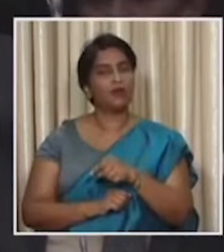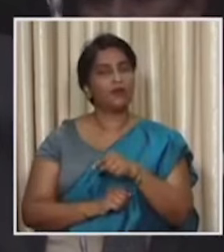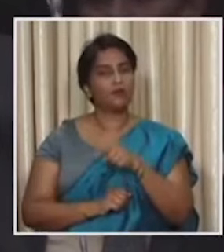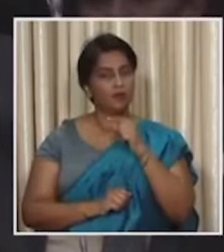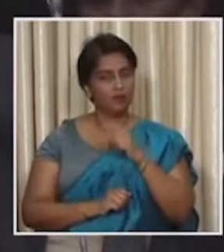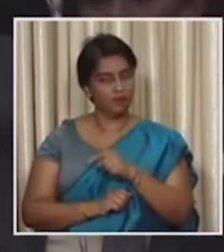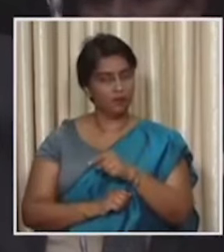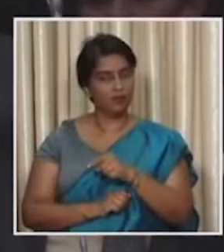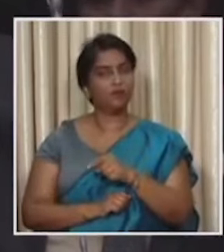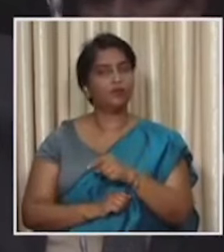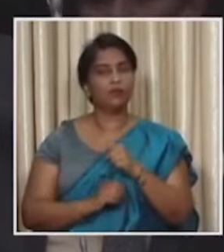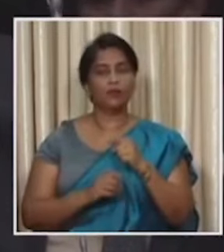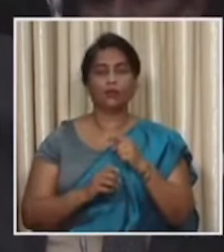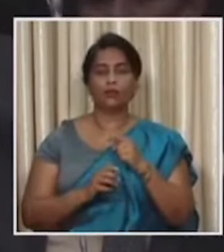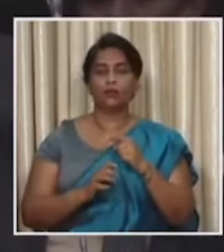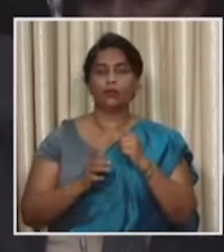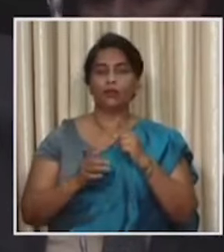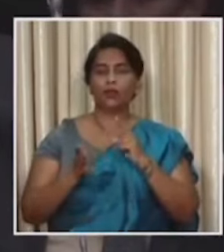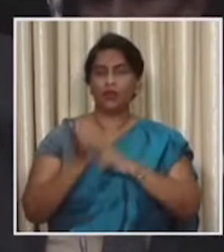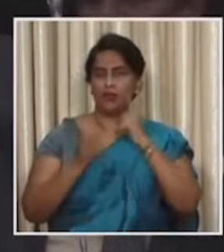Mahinda Rajapaksa spoke of racism.